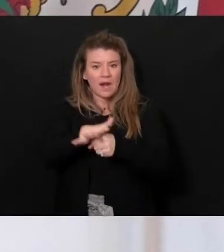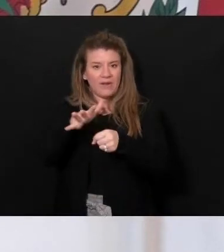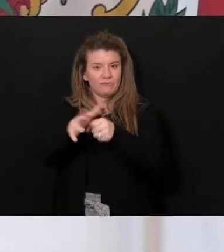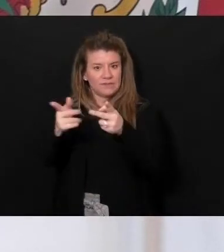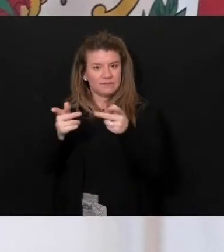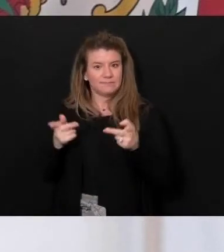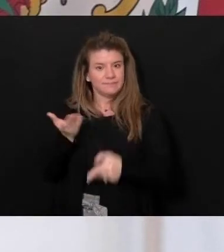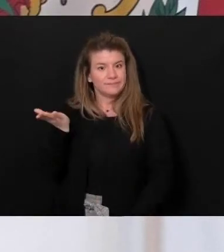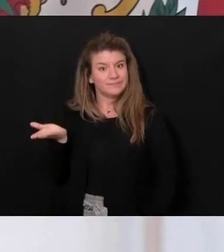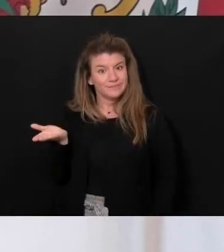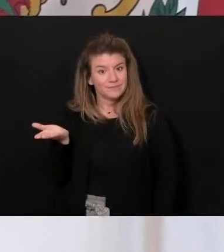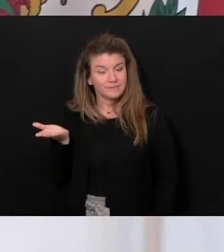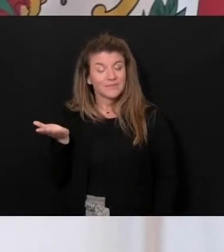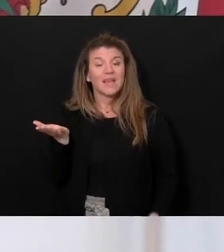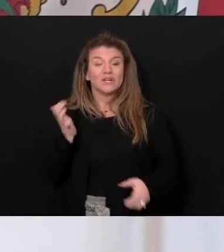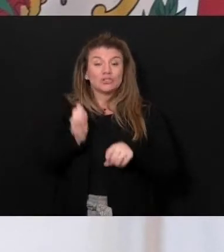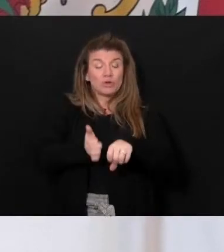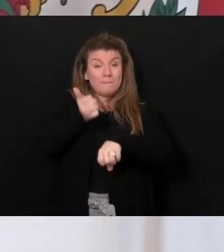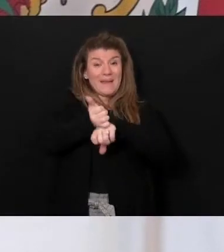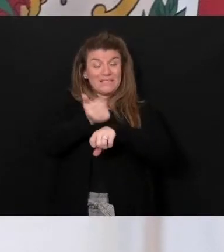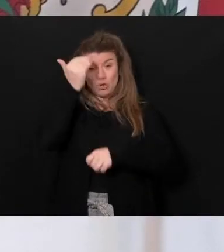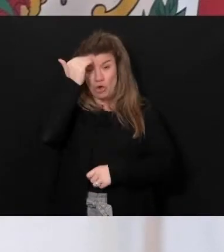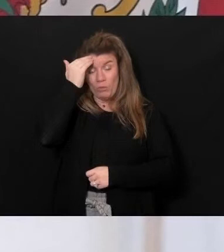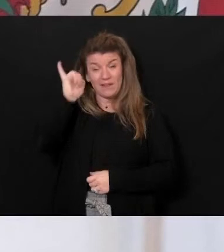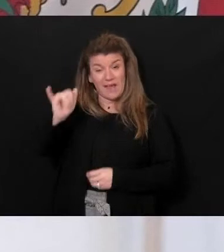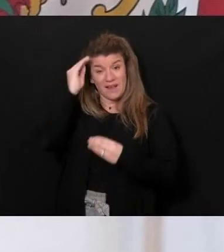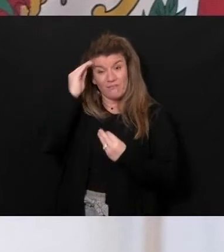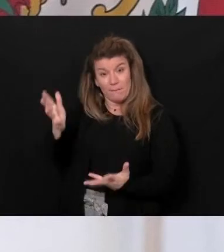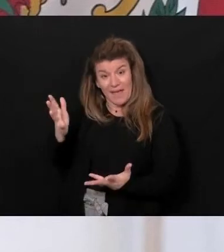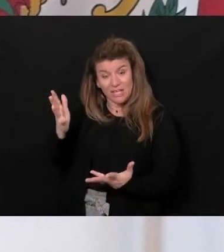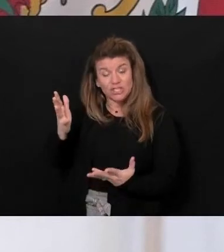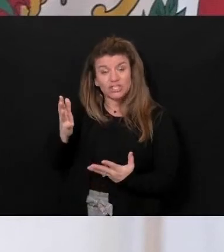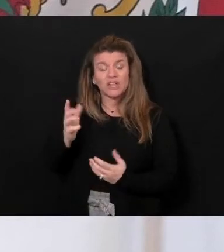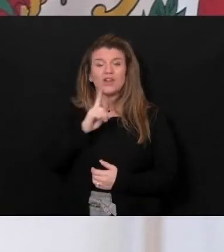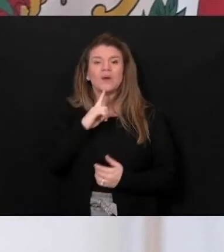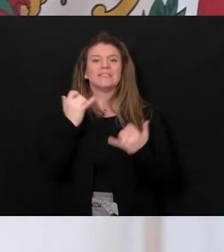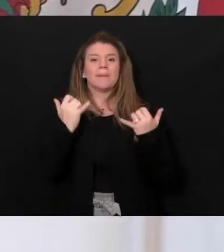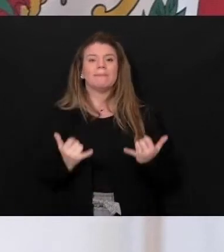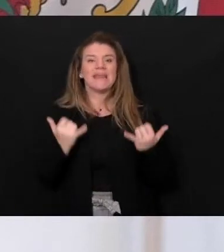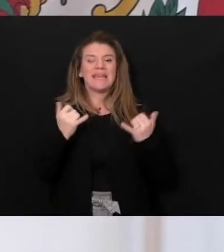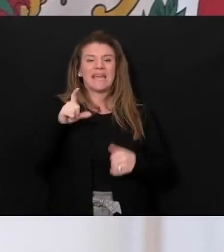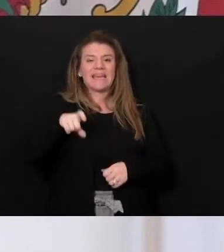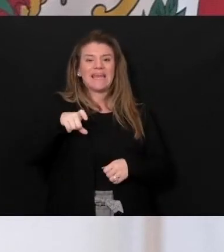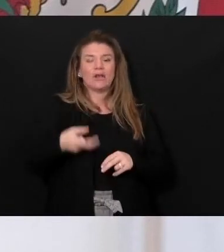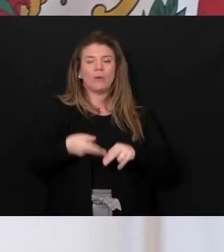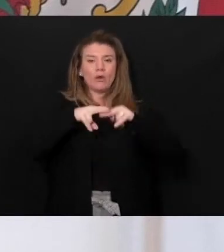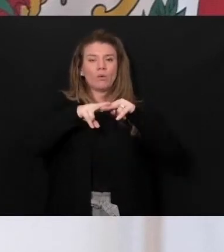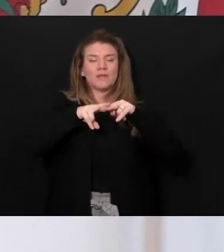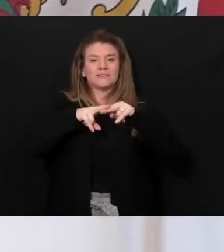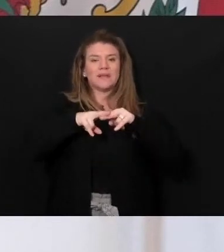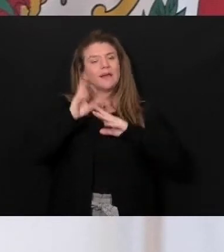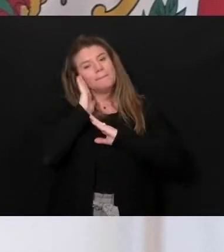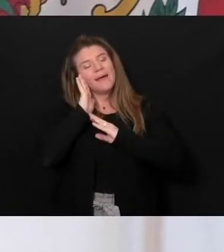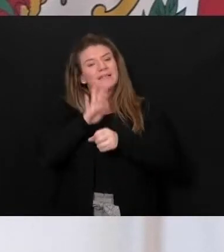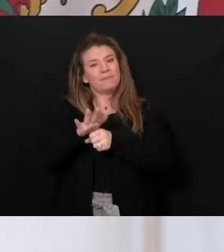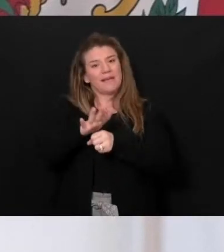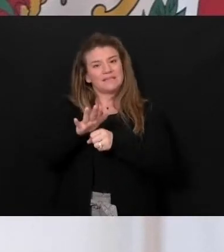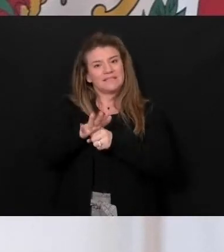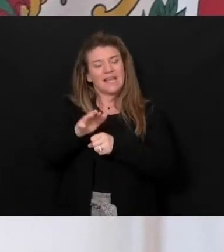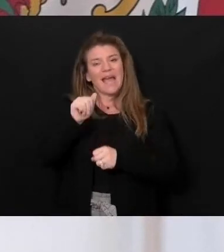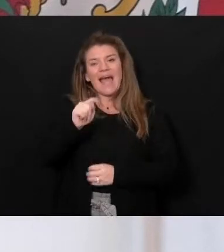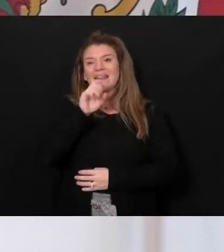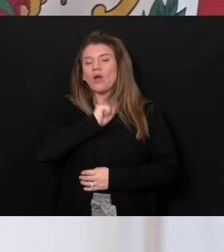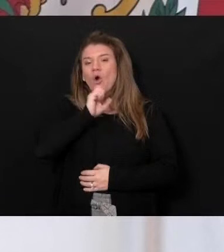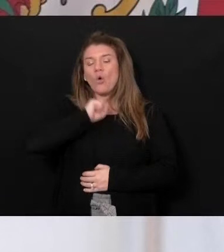there. Based on these statistics, there is an immediate need to increase bed capacity at the